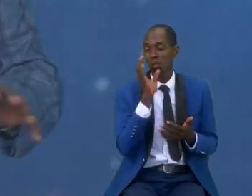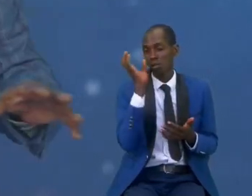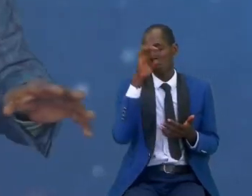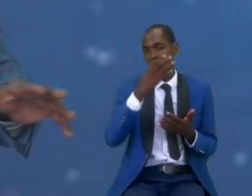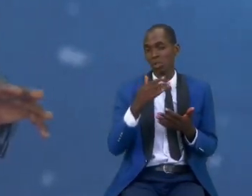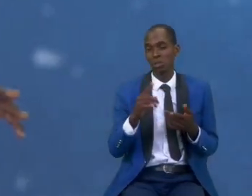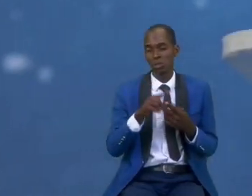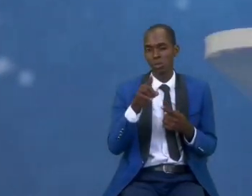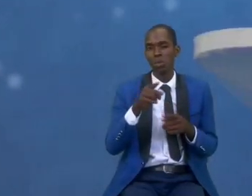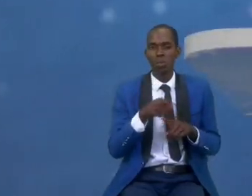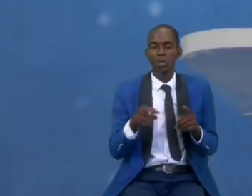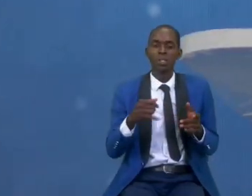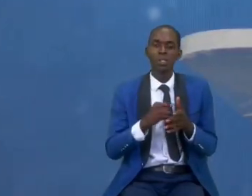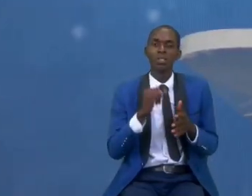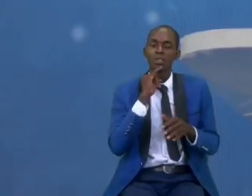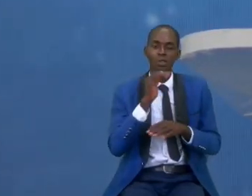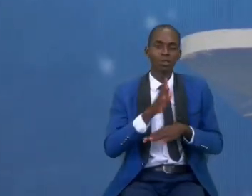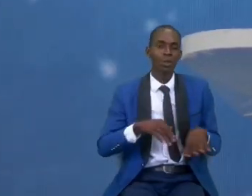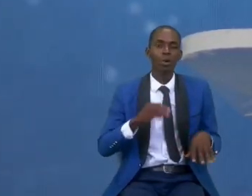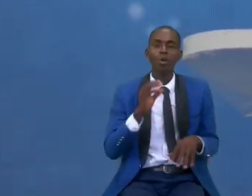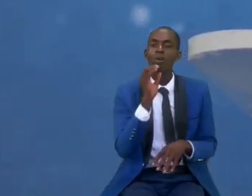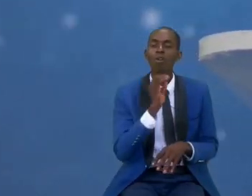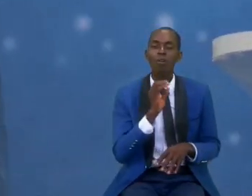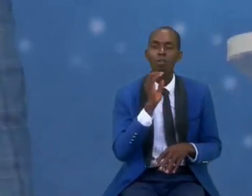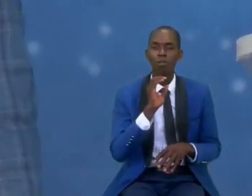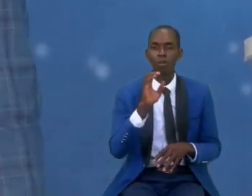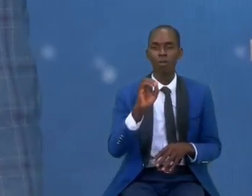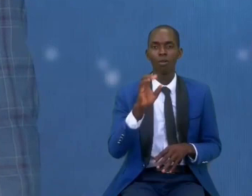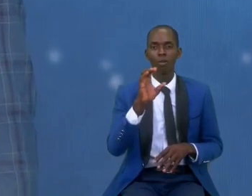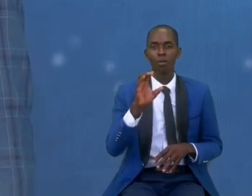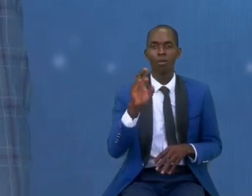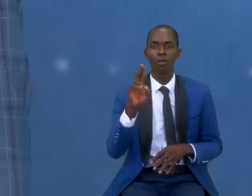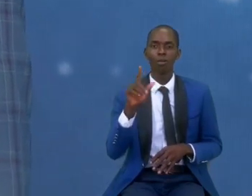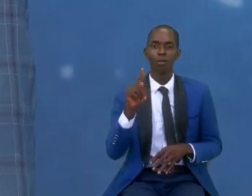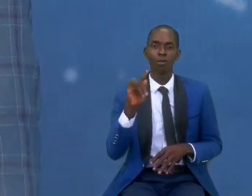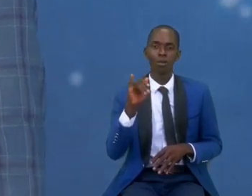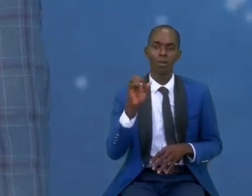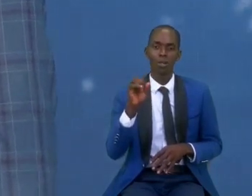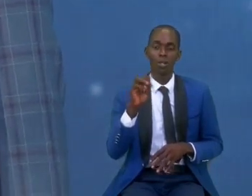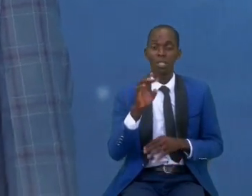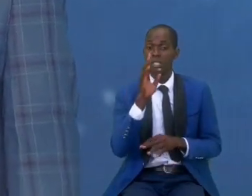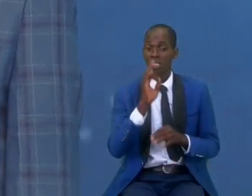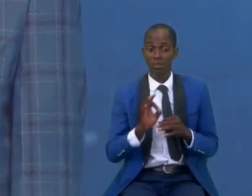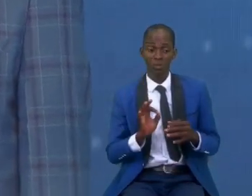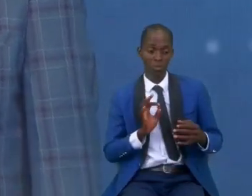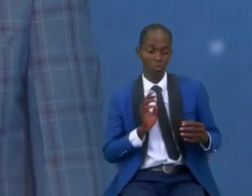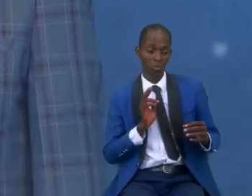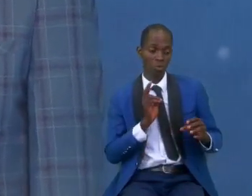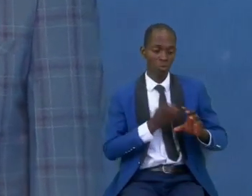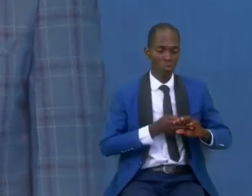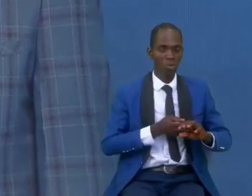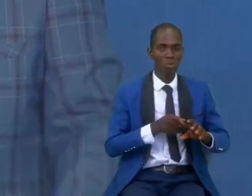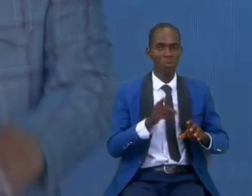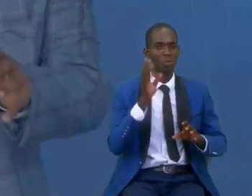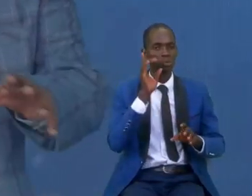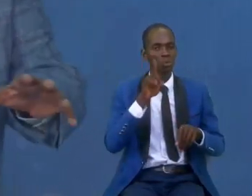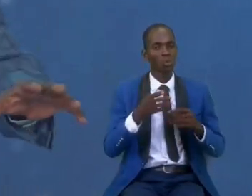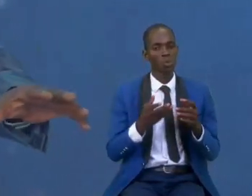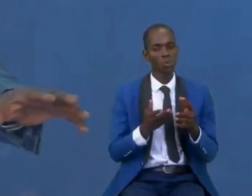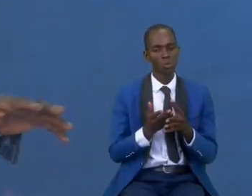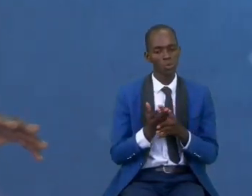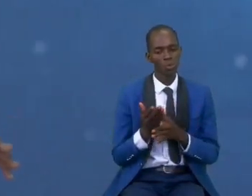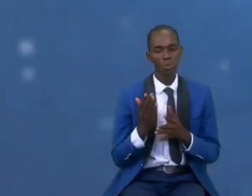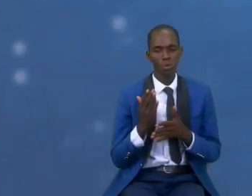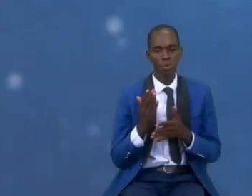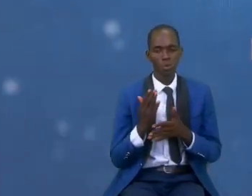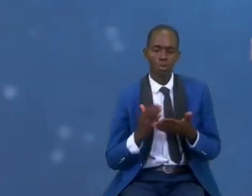you join, but you'll go through initiation, you'll go through kind of modification, you'll go